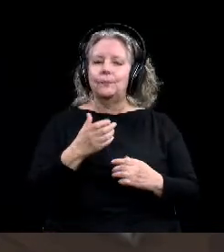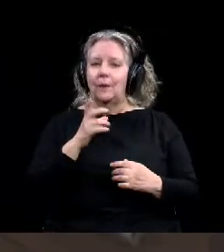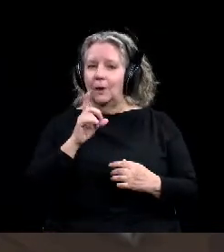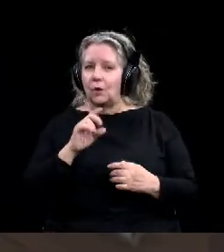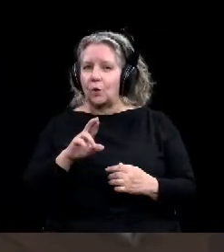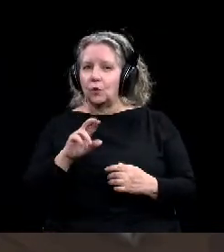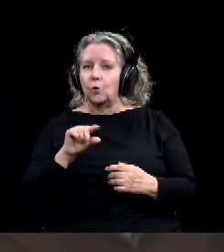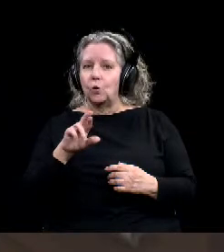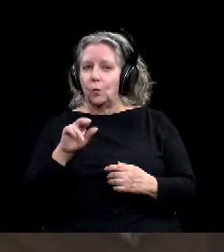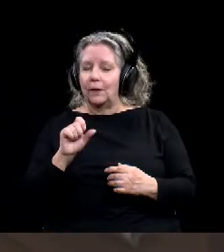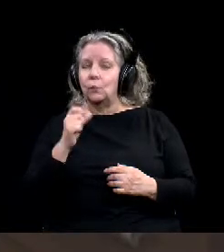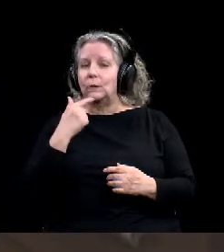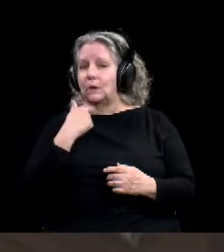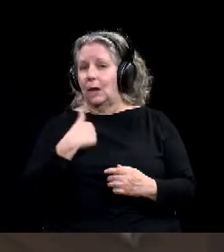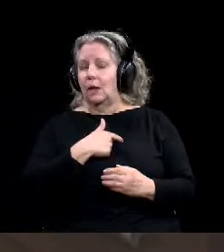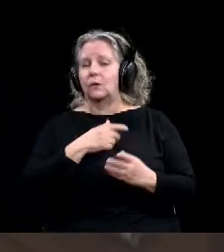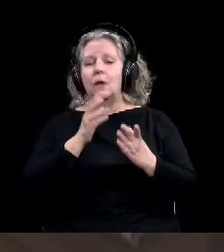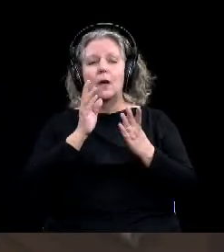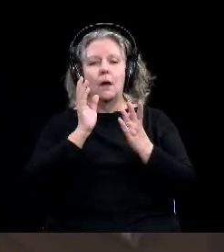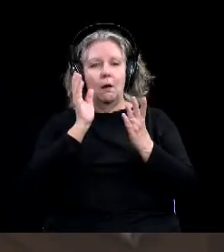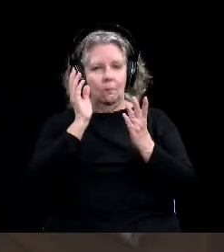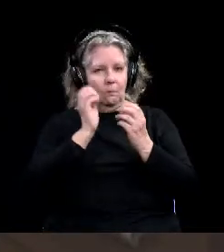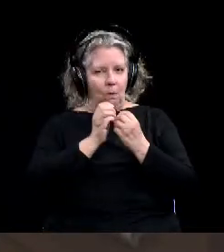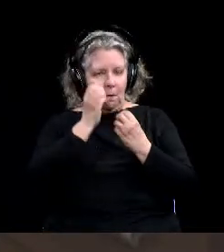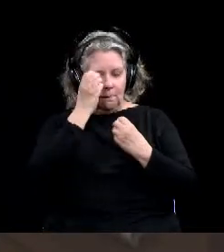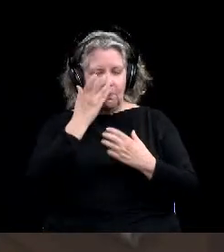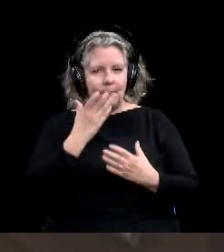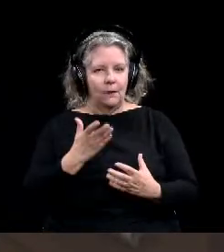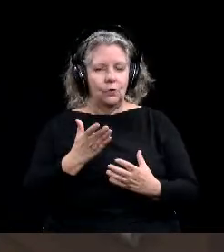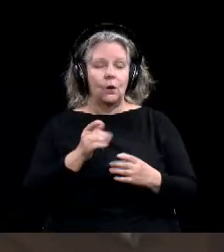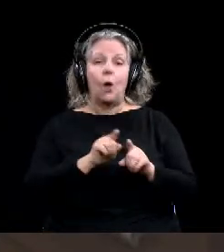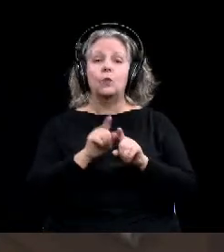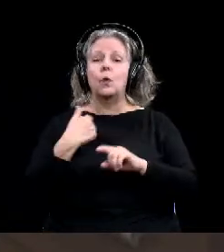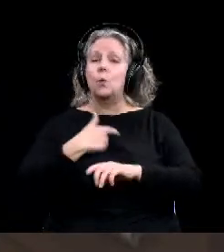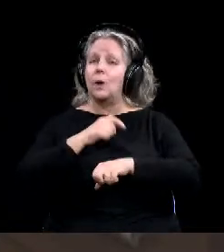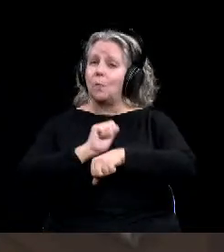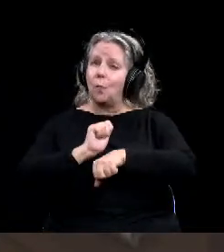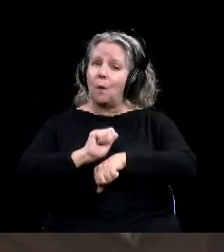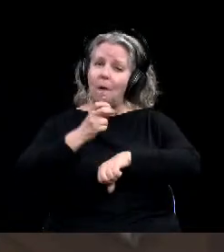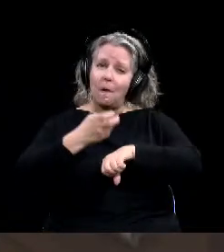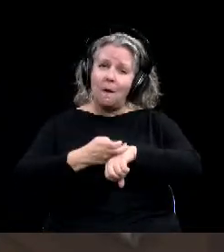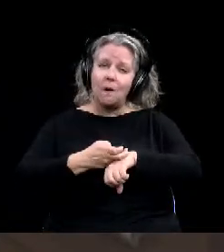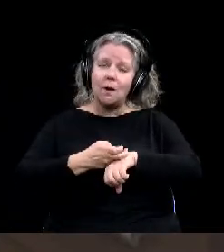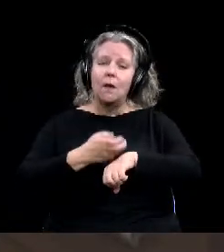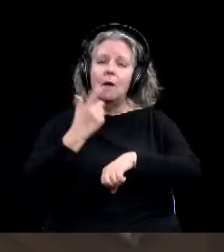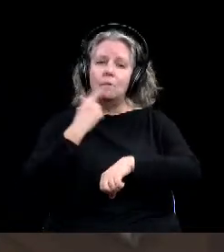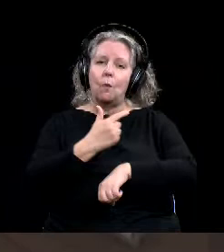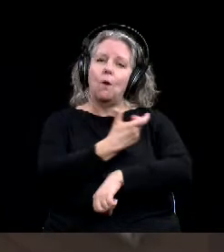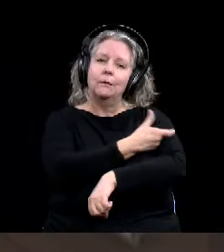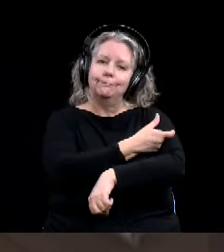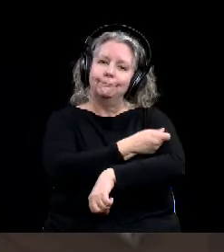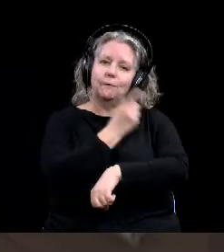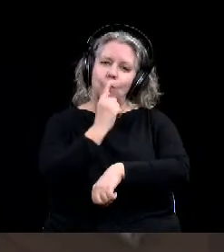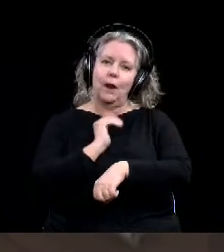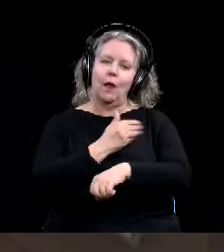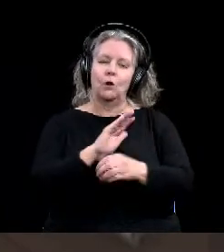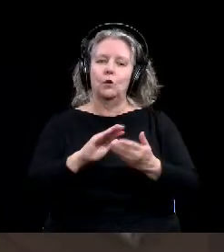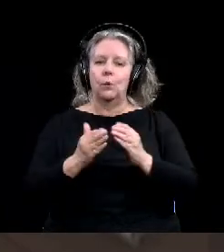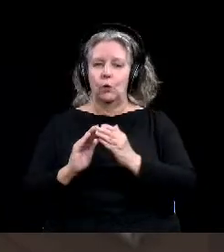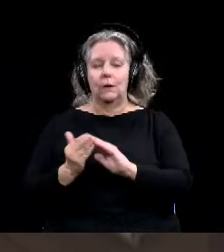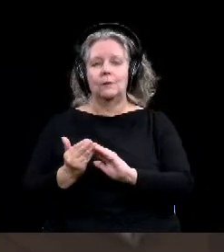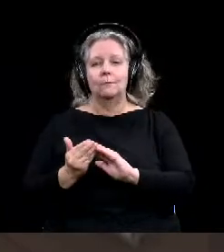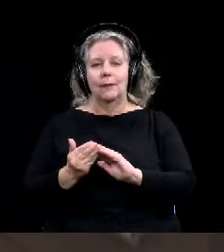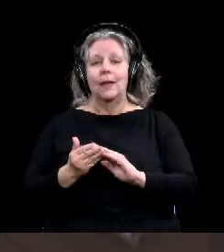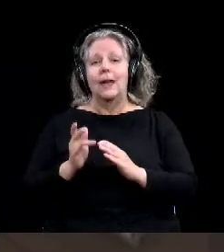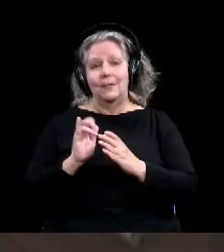ensure that our community can get vaccinated. And that is something to celebrate. As a reminder, there's a